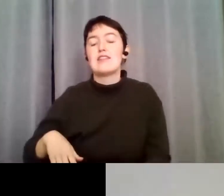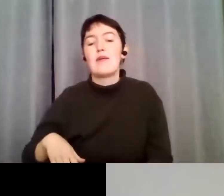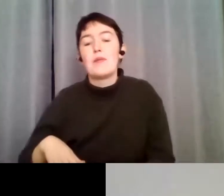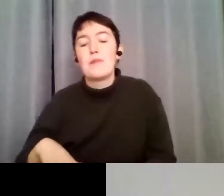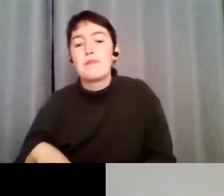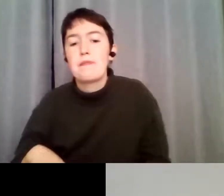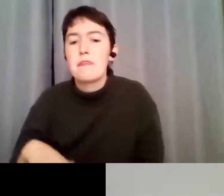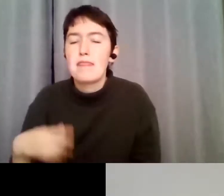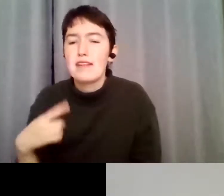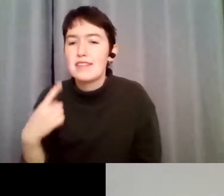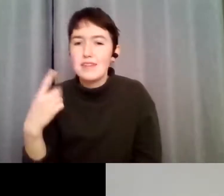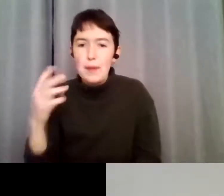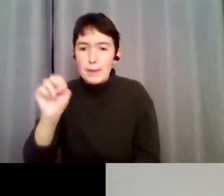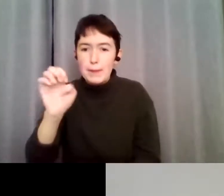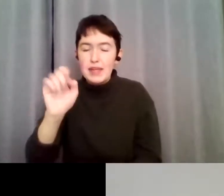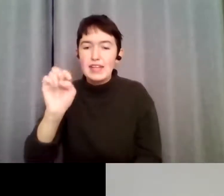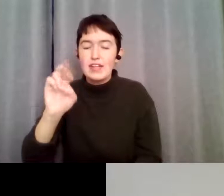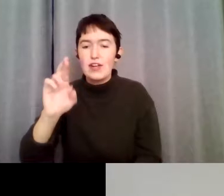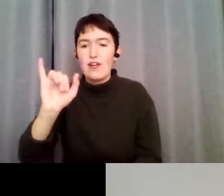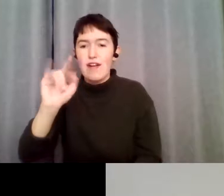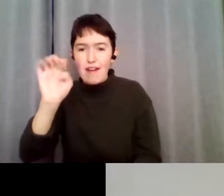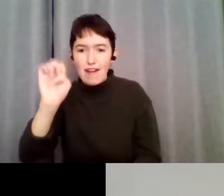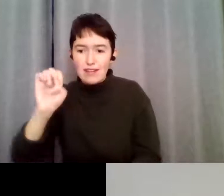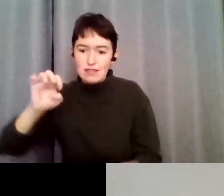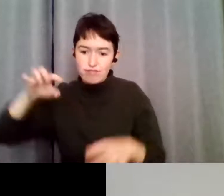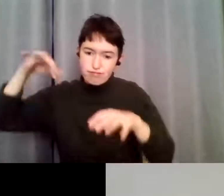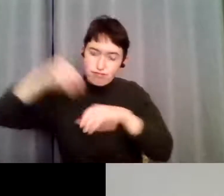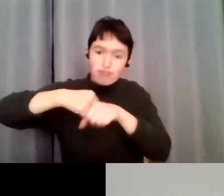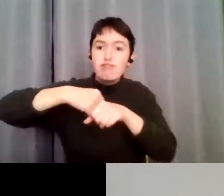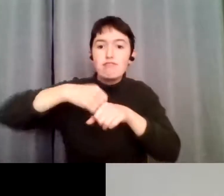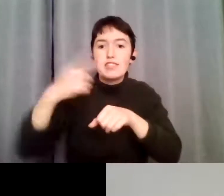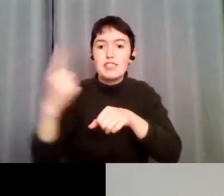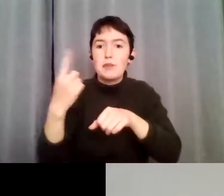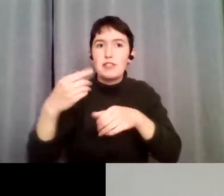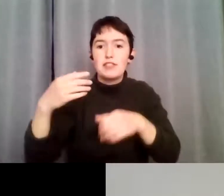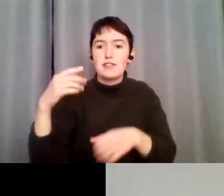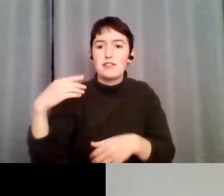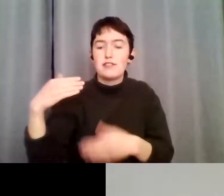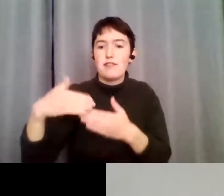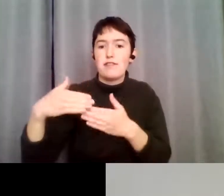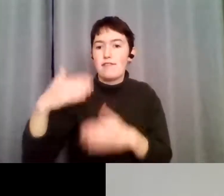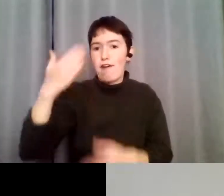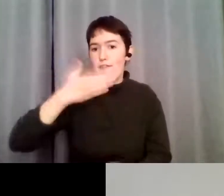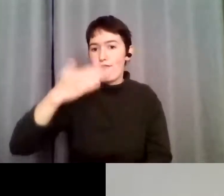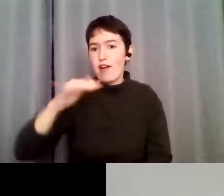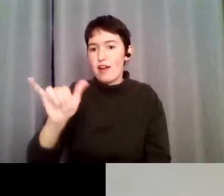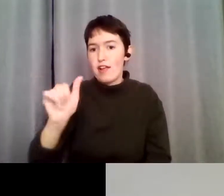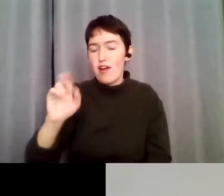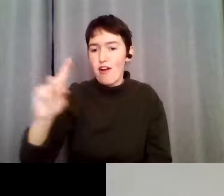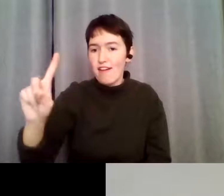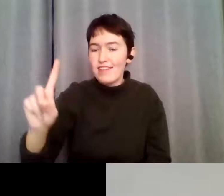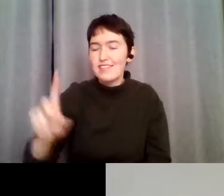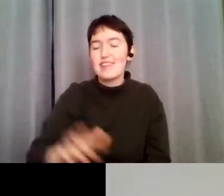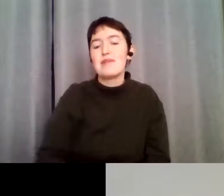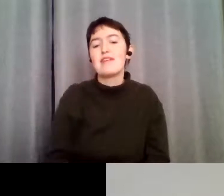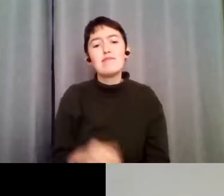in someone's front yard. So things like that do happen, and but meteorites are hitting the Earth pretty